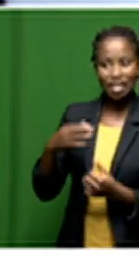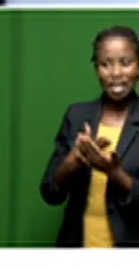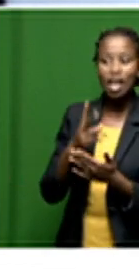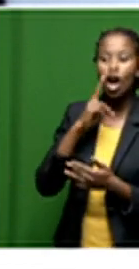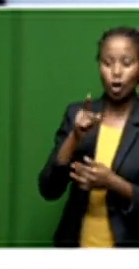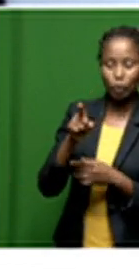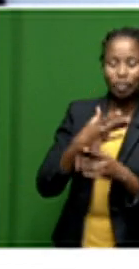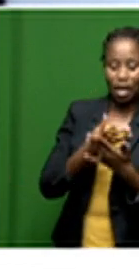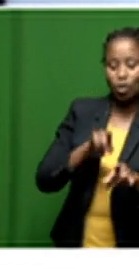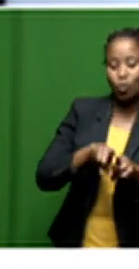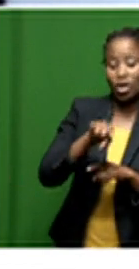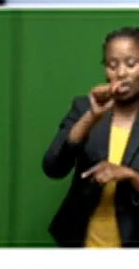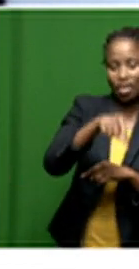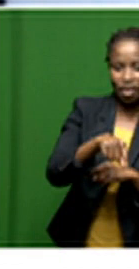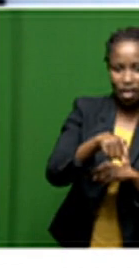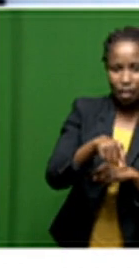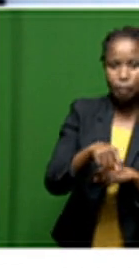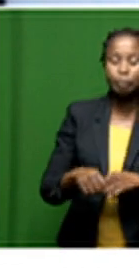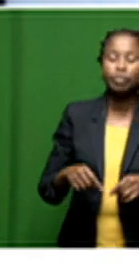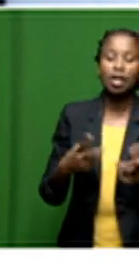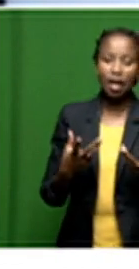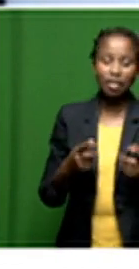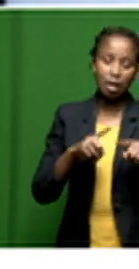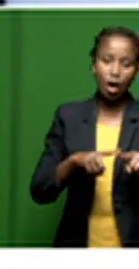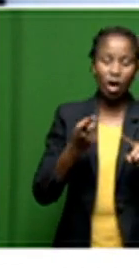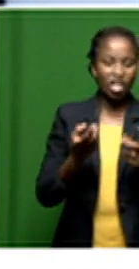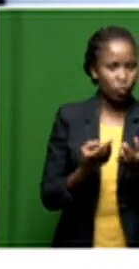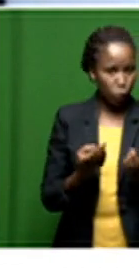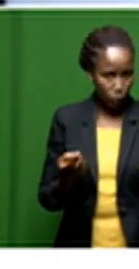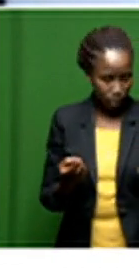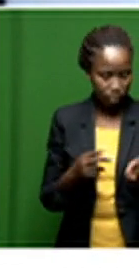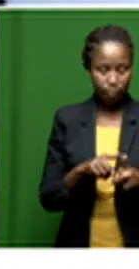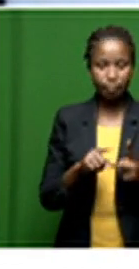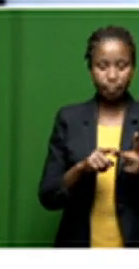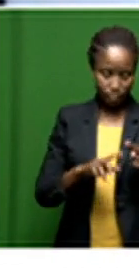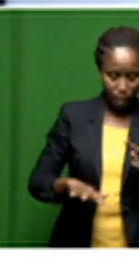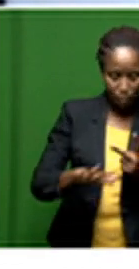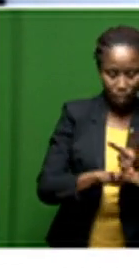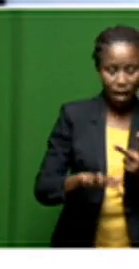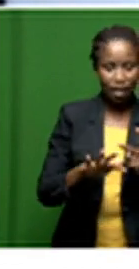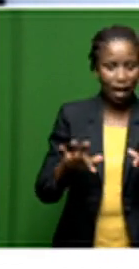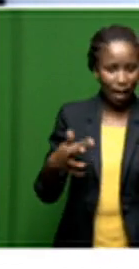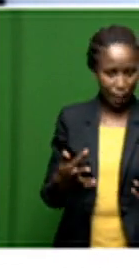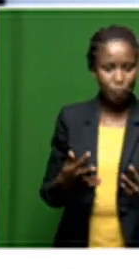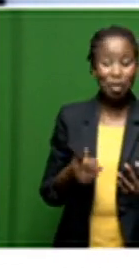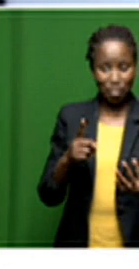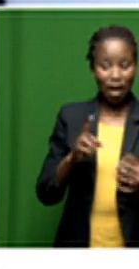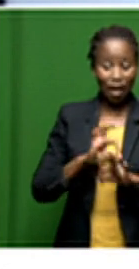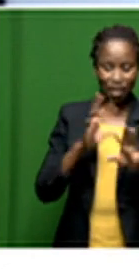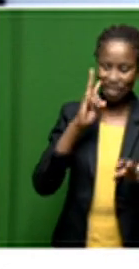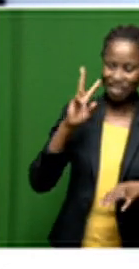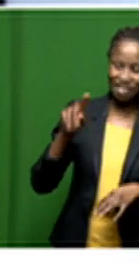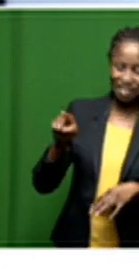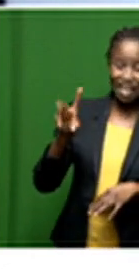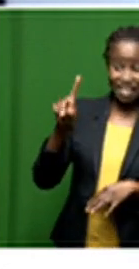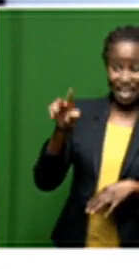those places. And they've thrown resources and effort into those areas. So it's clearly a political issue